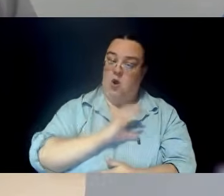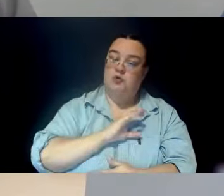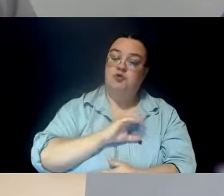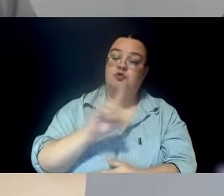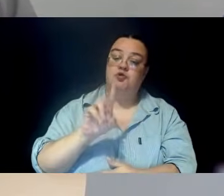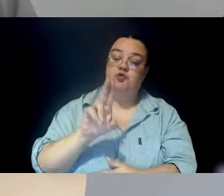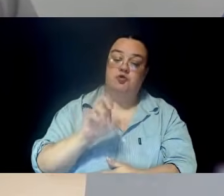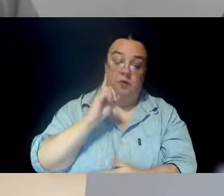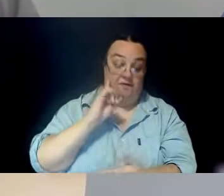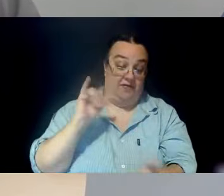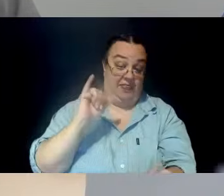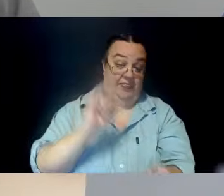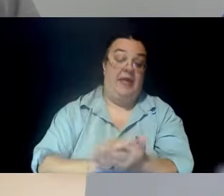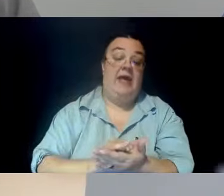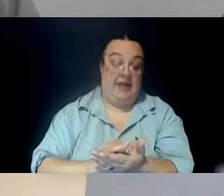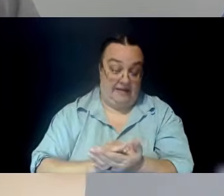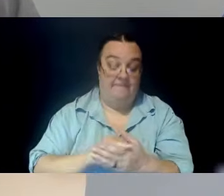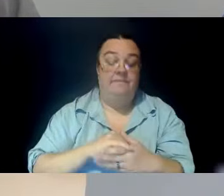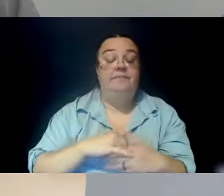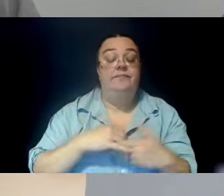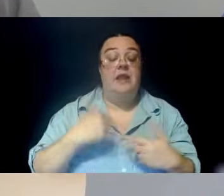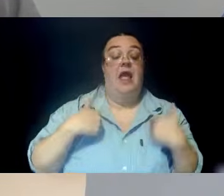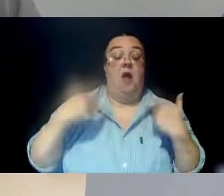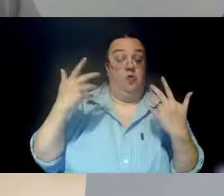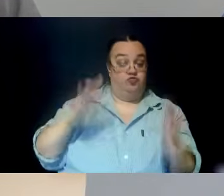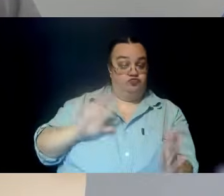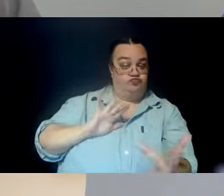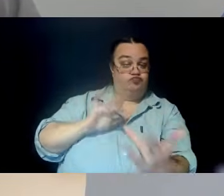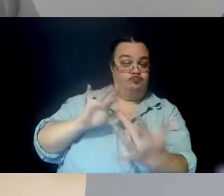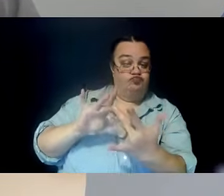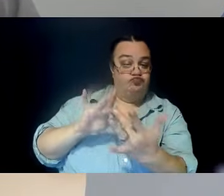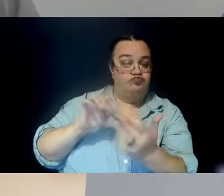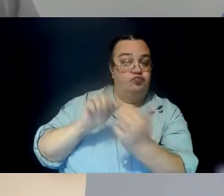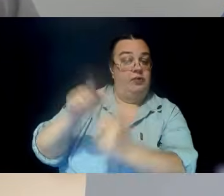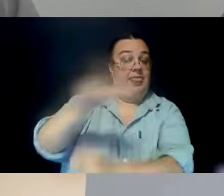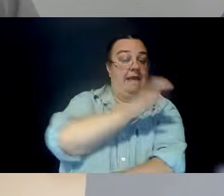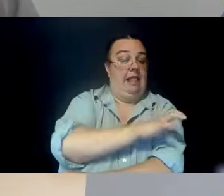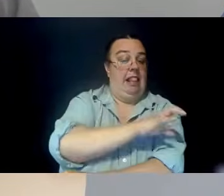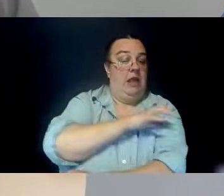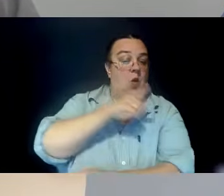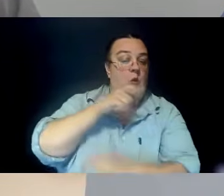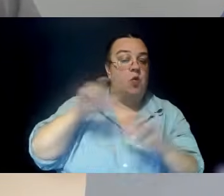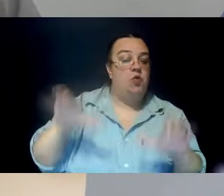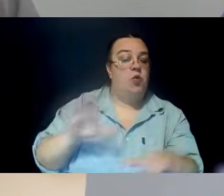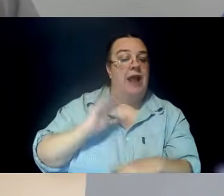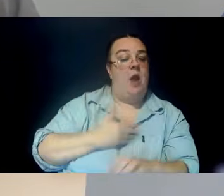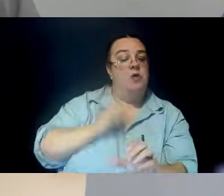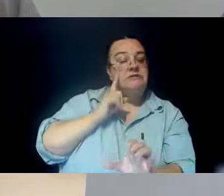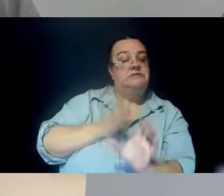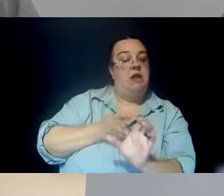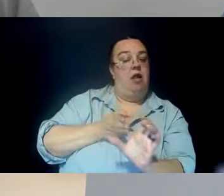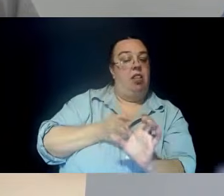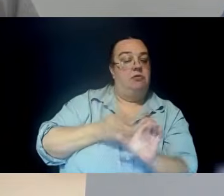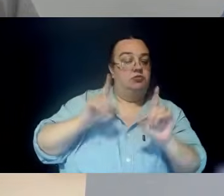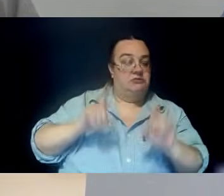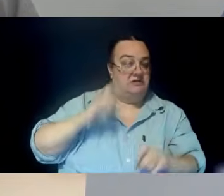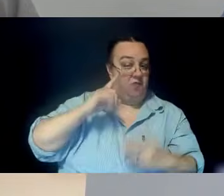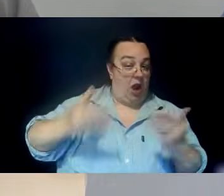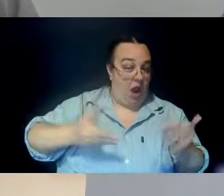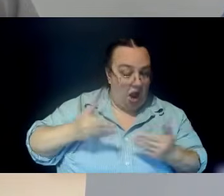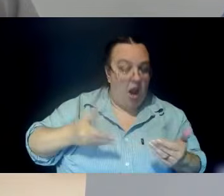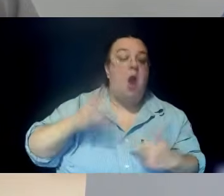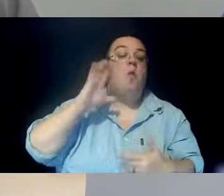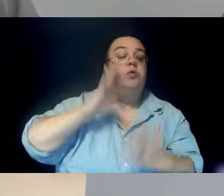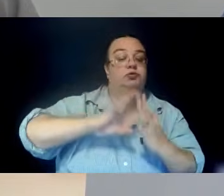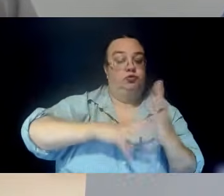with the clinician that does our psychological testing for hiring, and we'll be scheduling all of